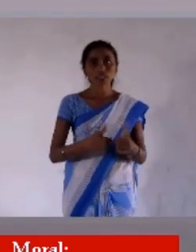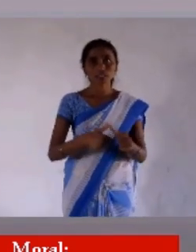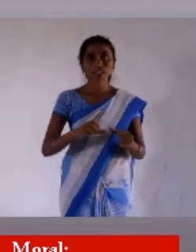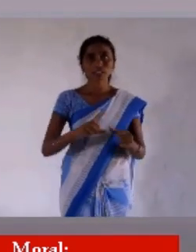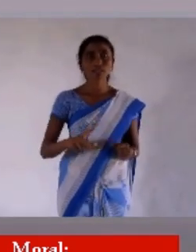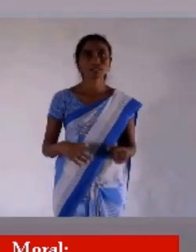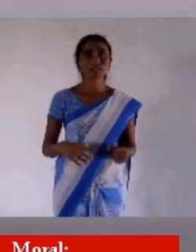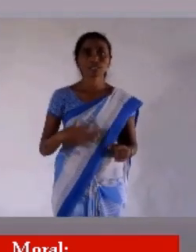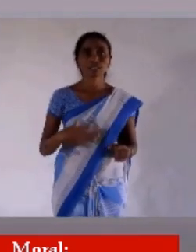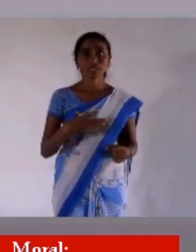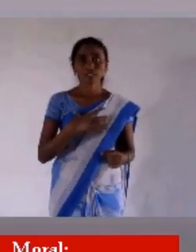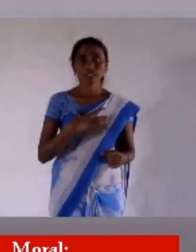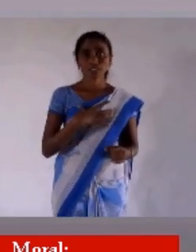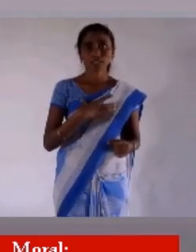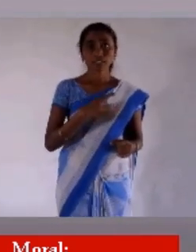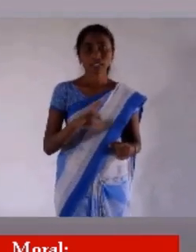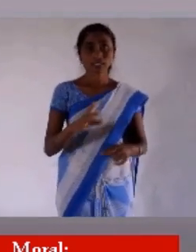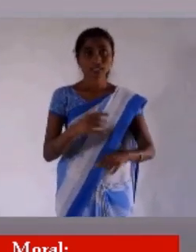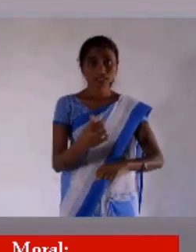Moral: